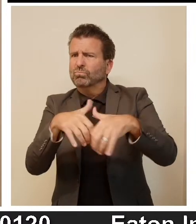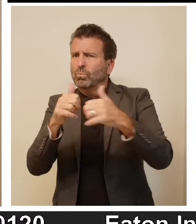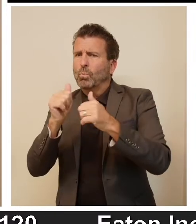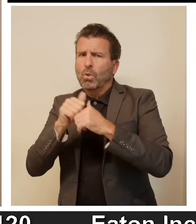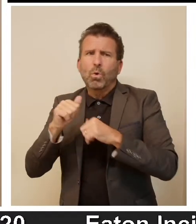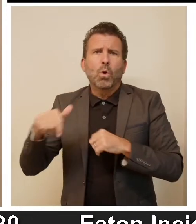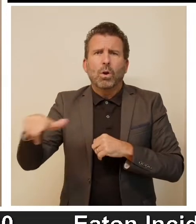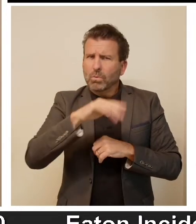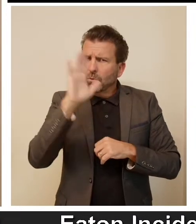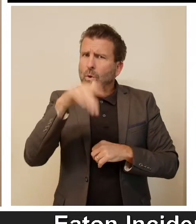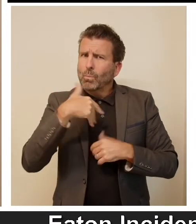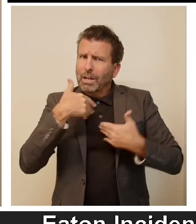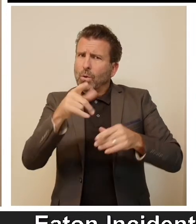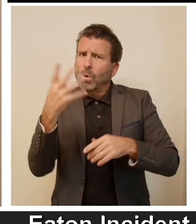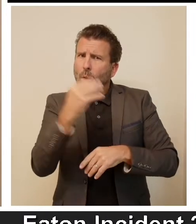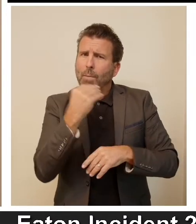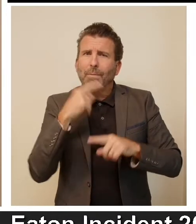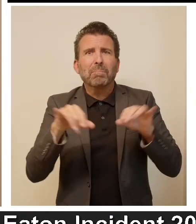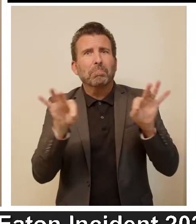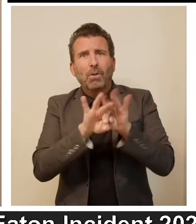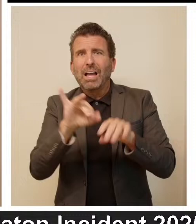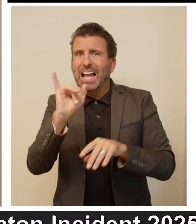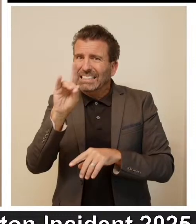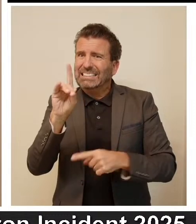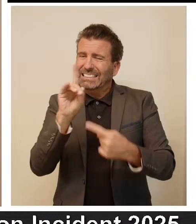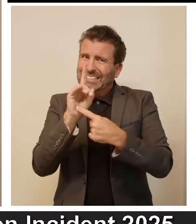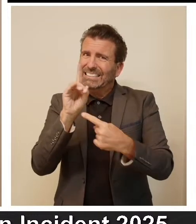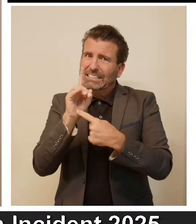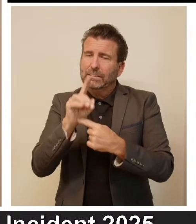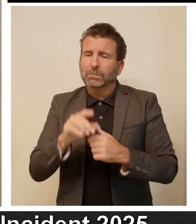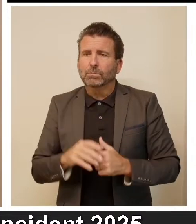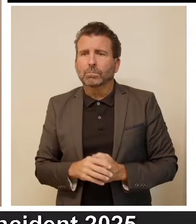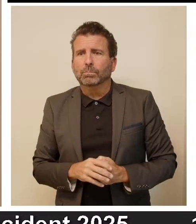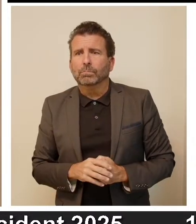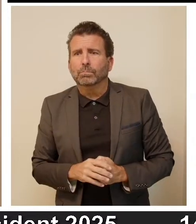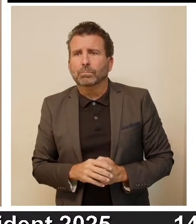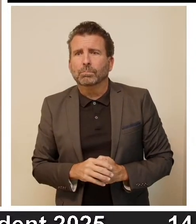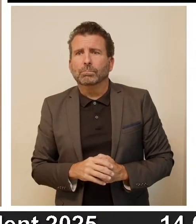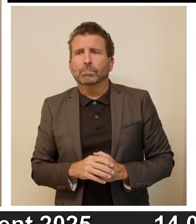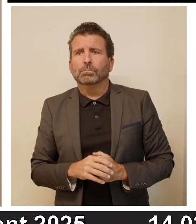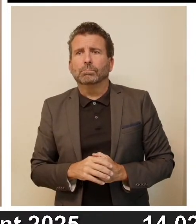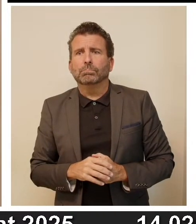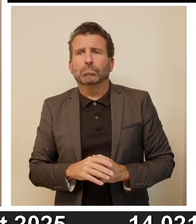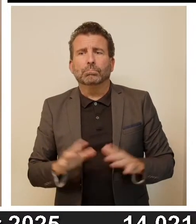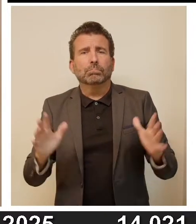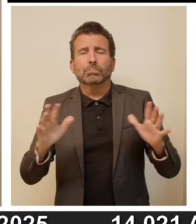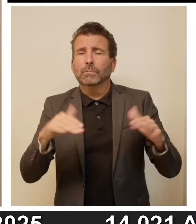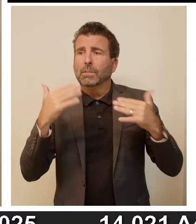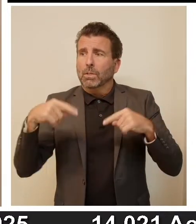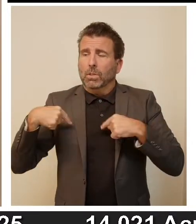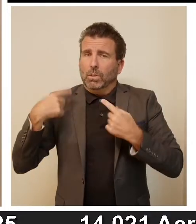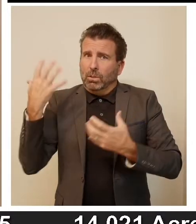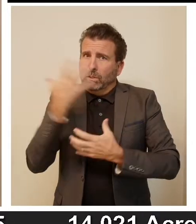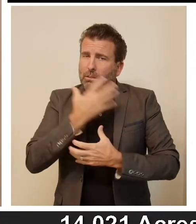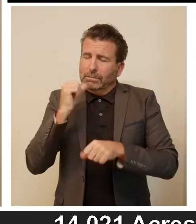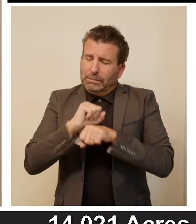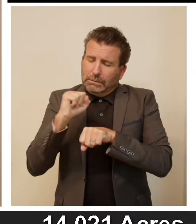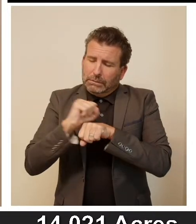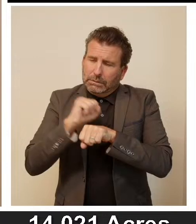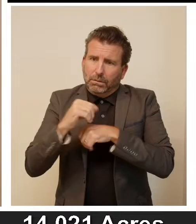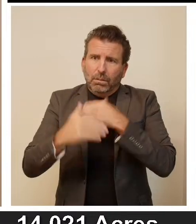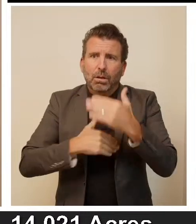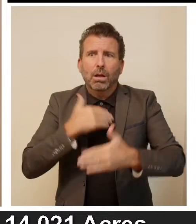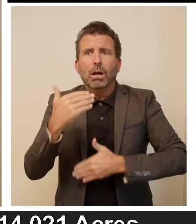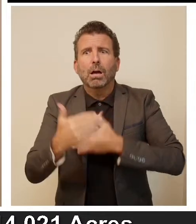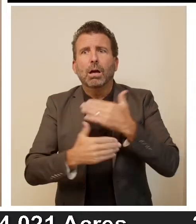partners. Everybody did an amazing job to do this amount of work, and the time that we allotted is lightning fast. Very appreciative of